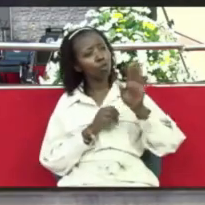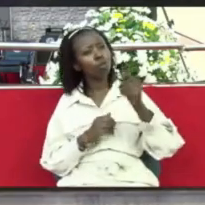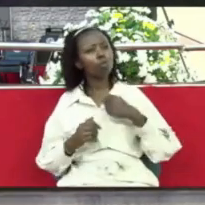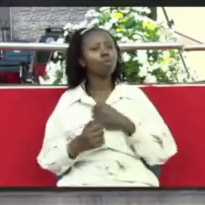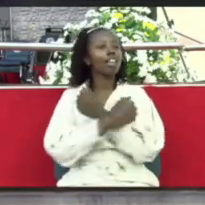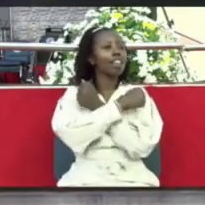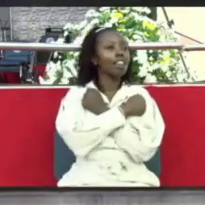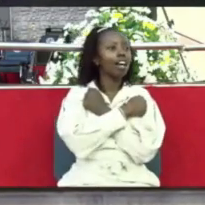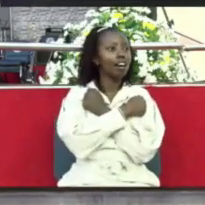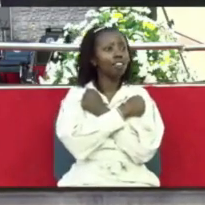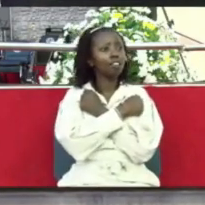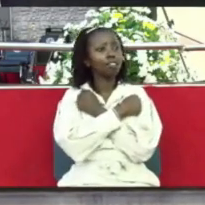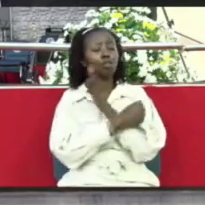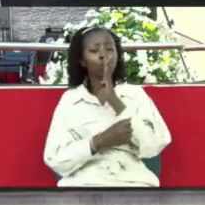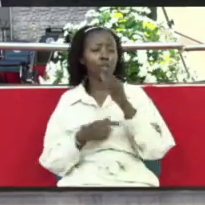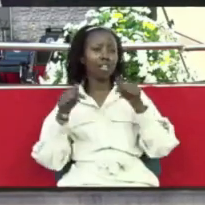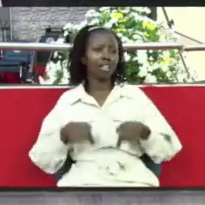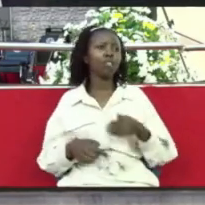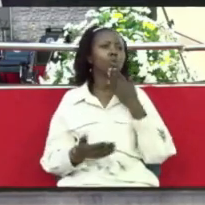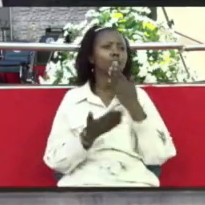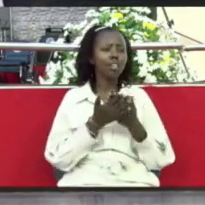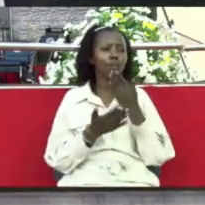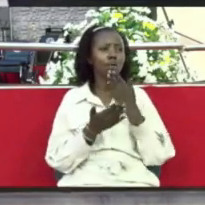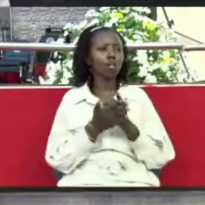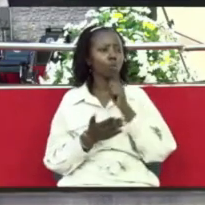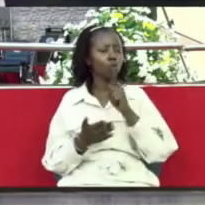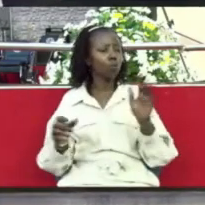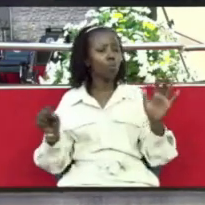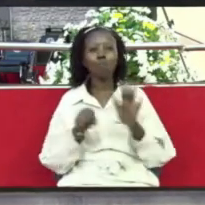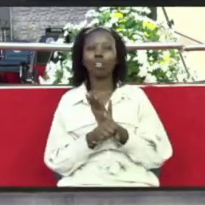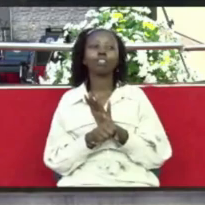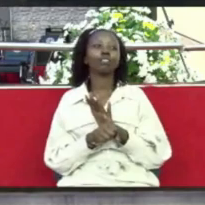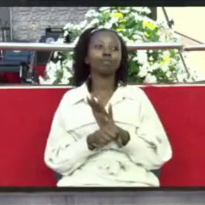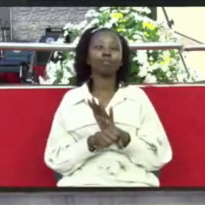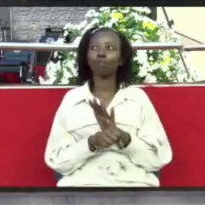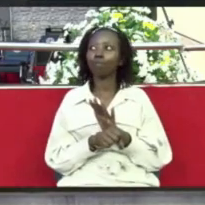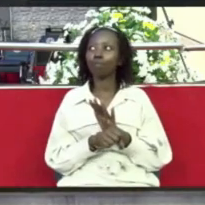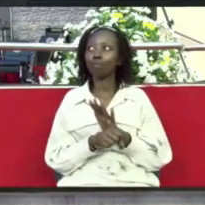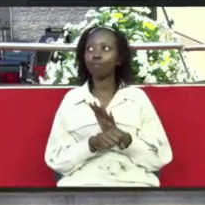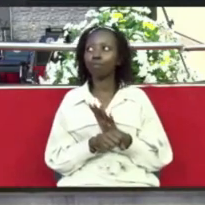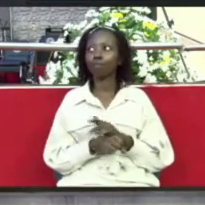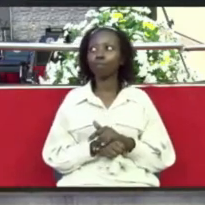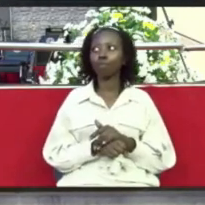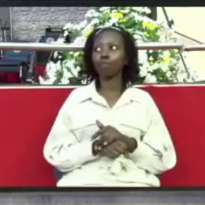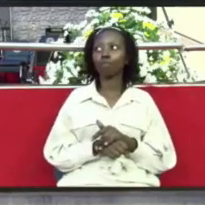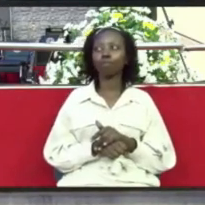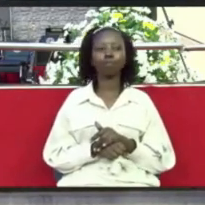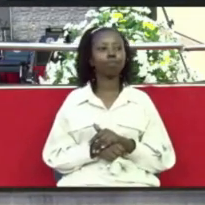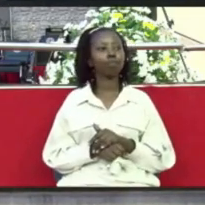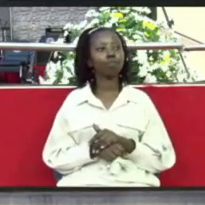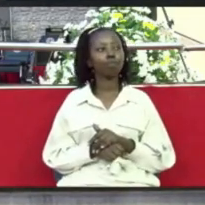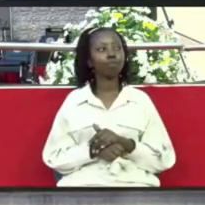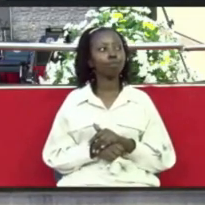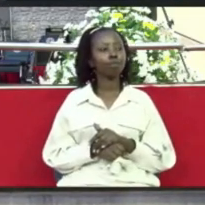a part of this community, so thank you so much for doing that, okay, in advance. Kwa hivyo pia mimi nitakuwepo, tafadhali kuja na ujitangulize na ukuje usikie